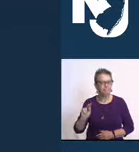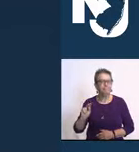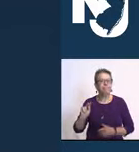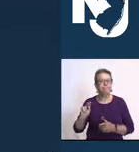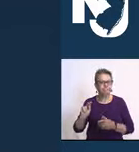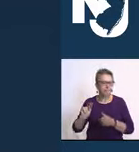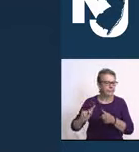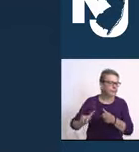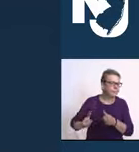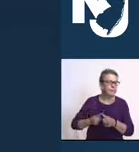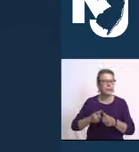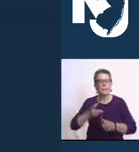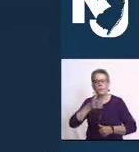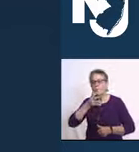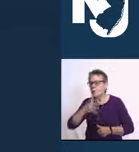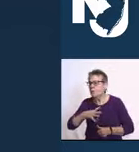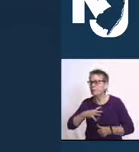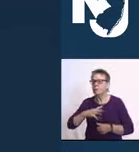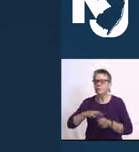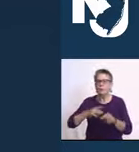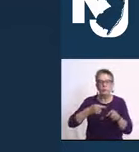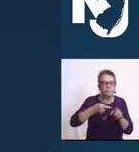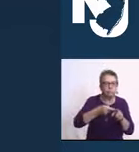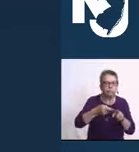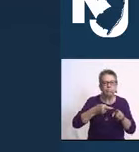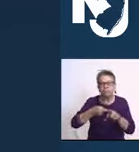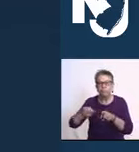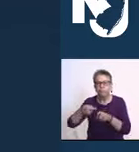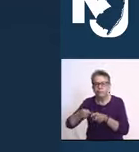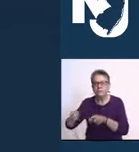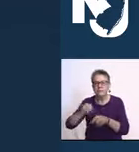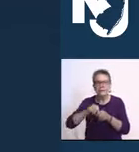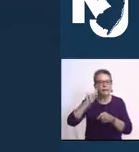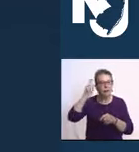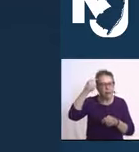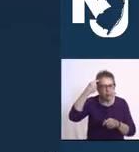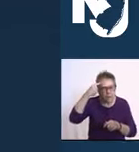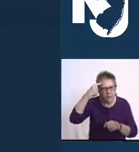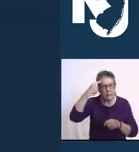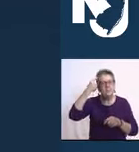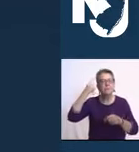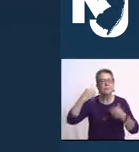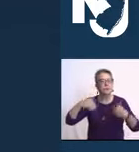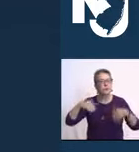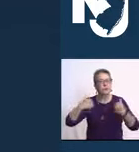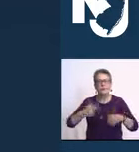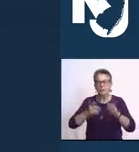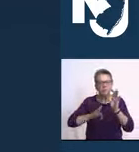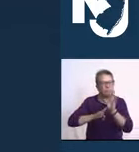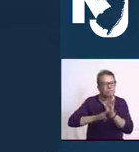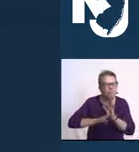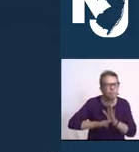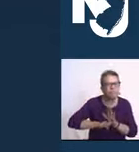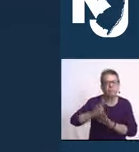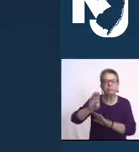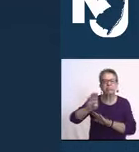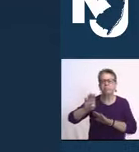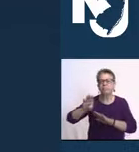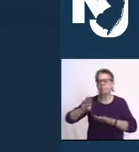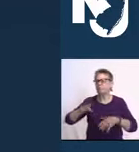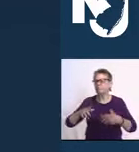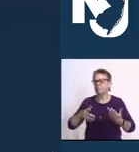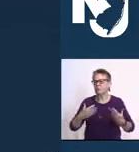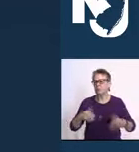branches of state government, breaking several glass ceilings along the way. We extend our prayers